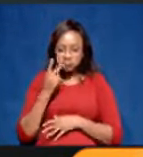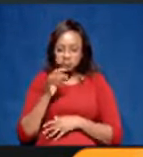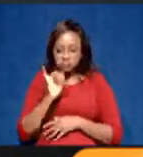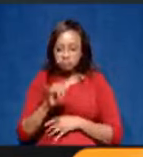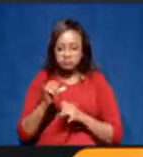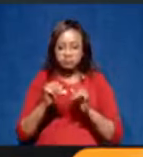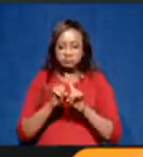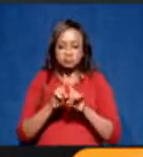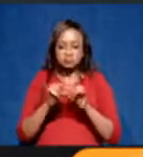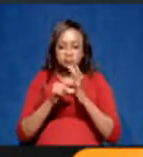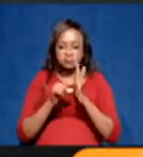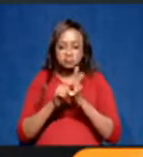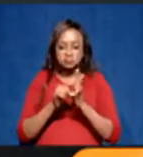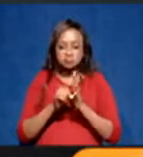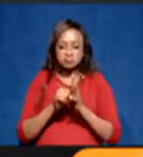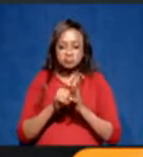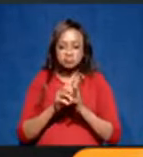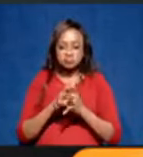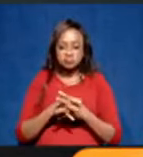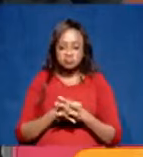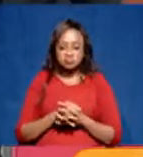very good things.